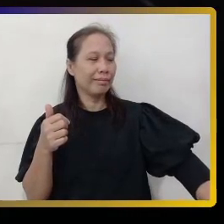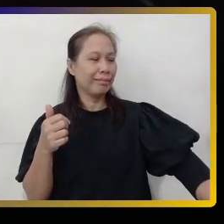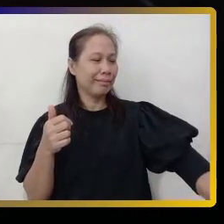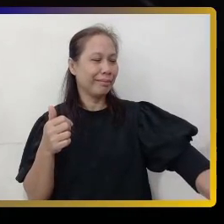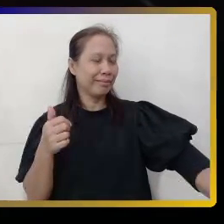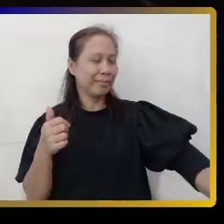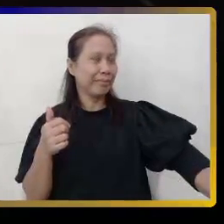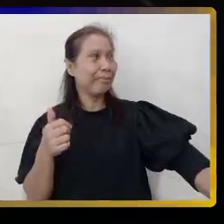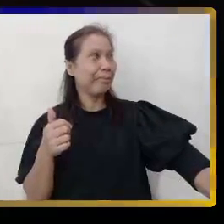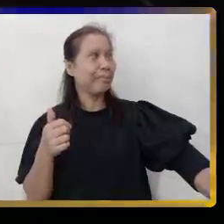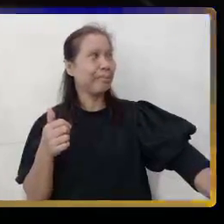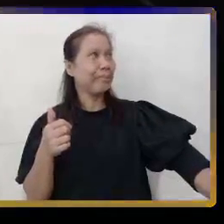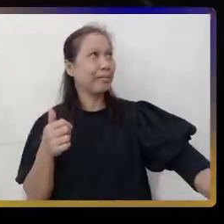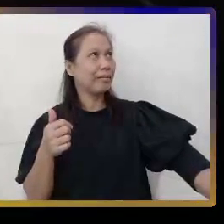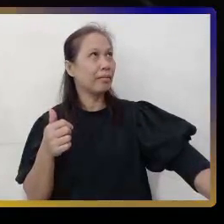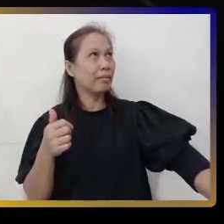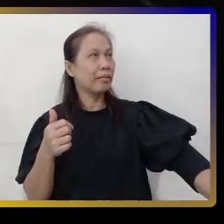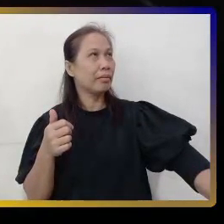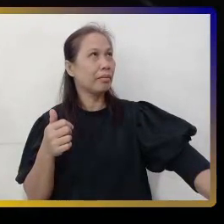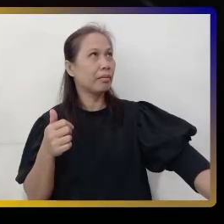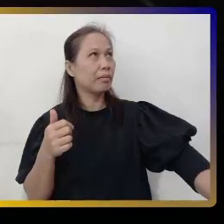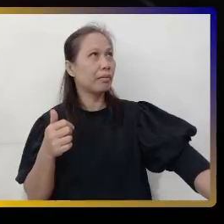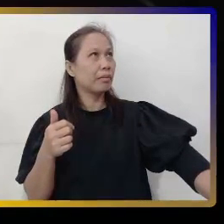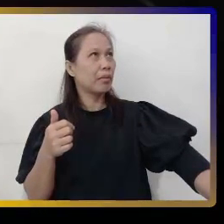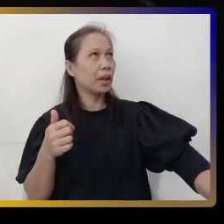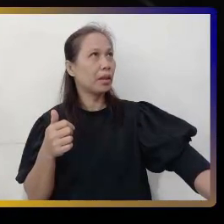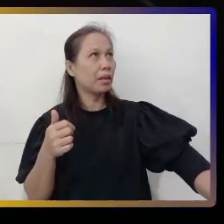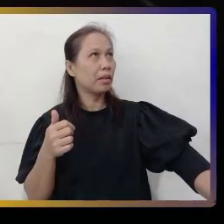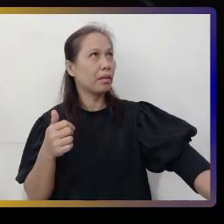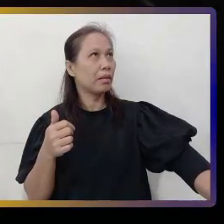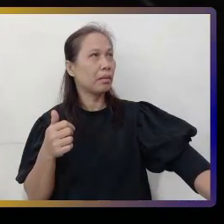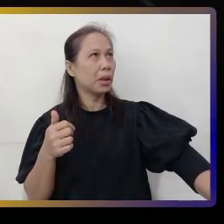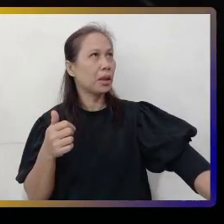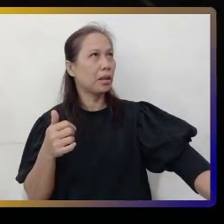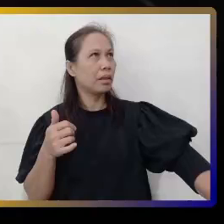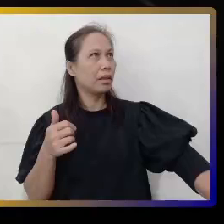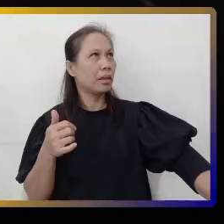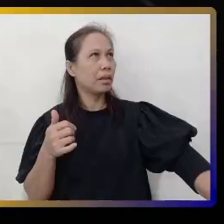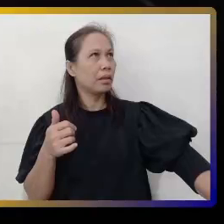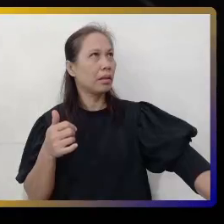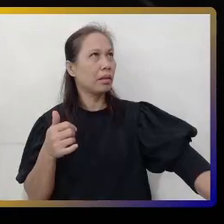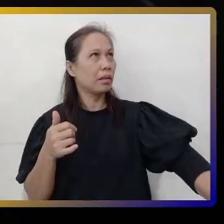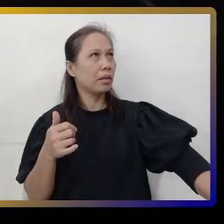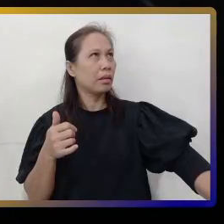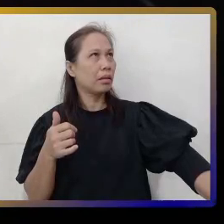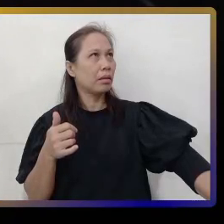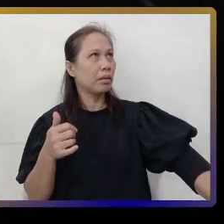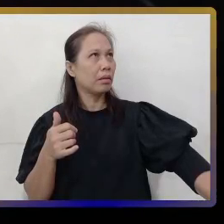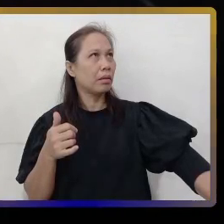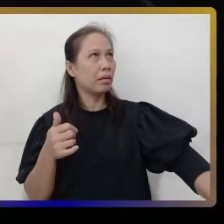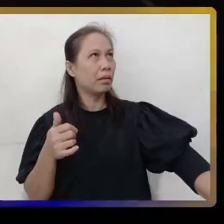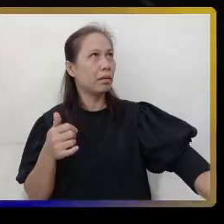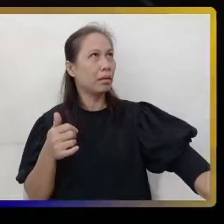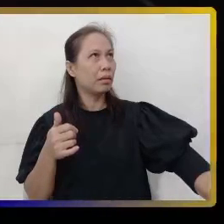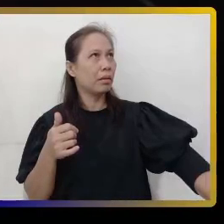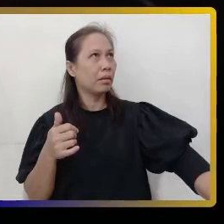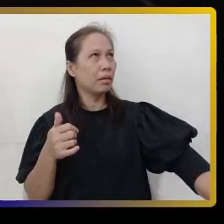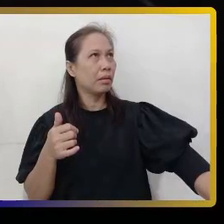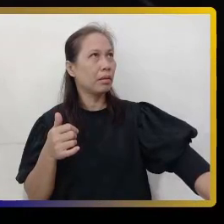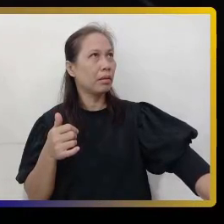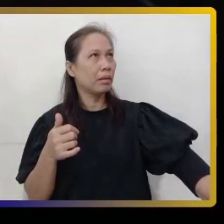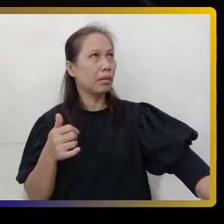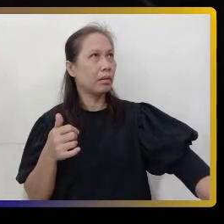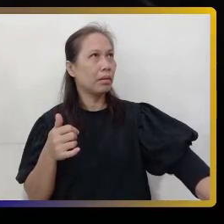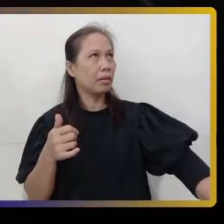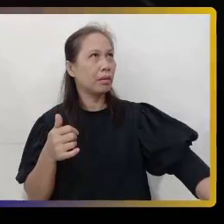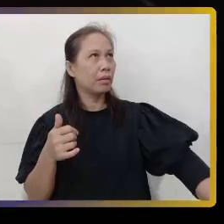doors for not neither do you kindle fire on my altar for not I have no